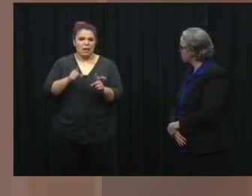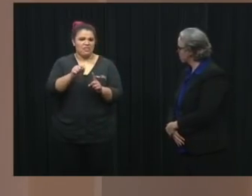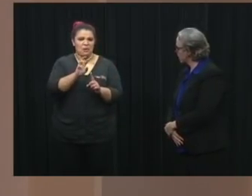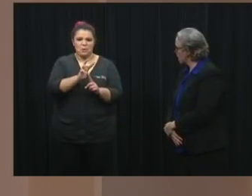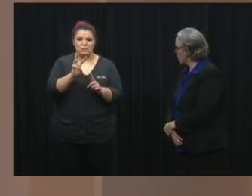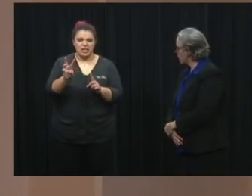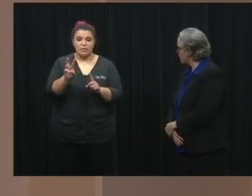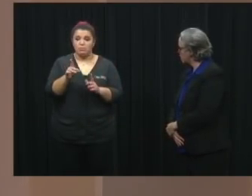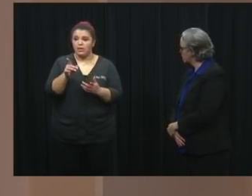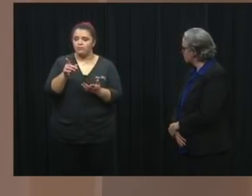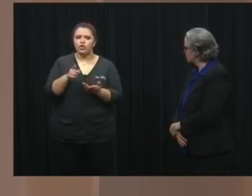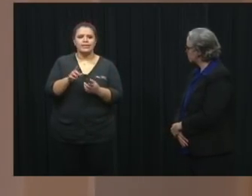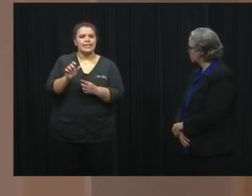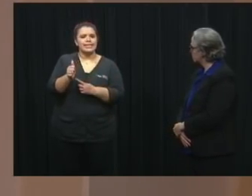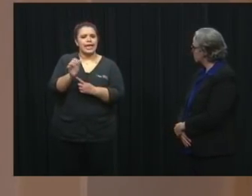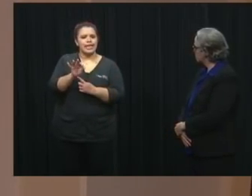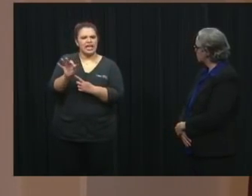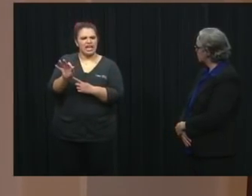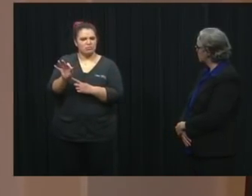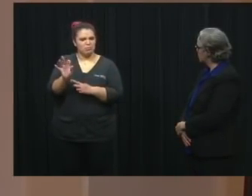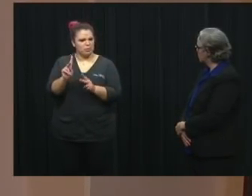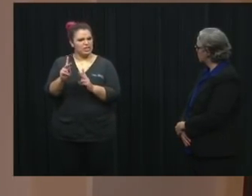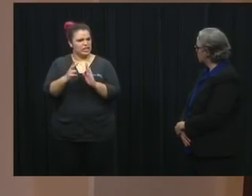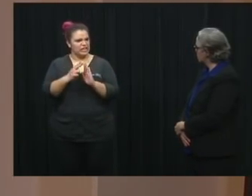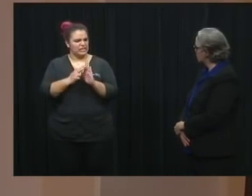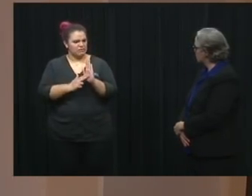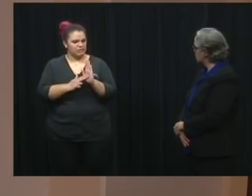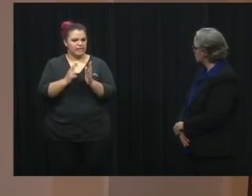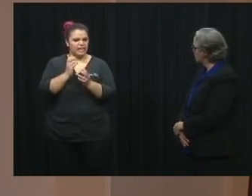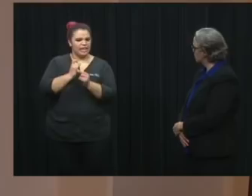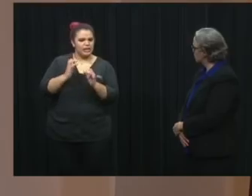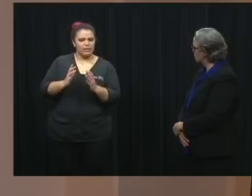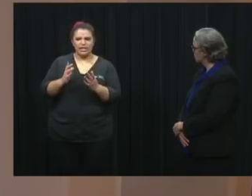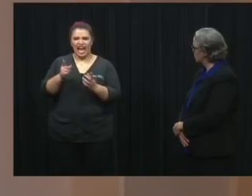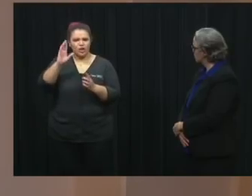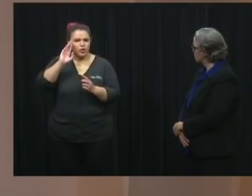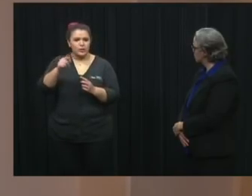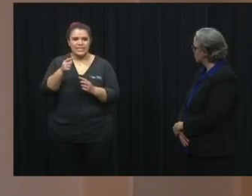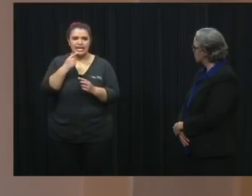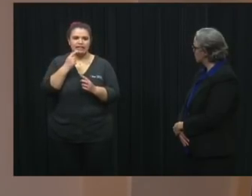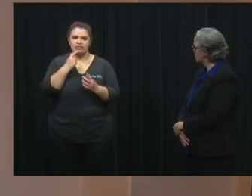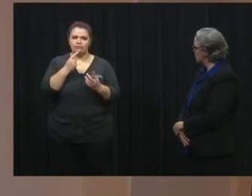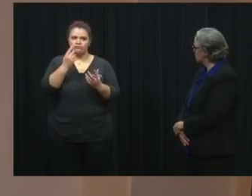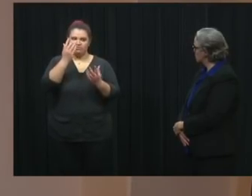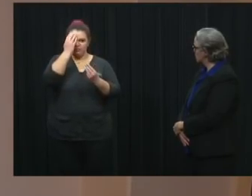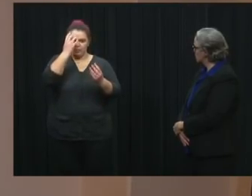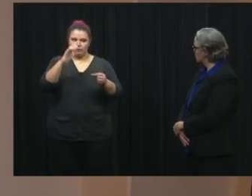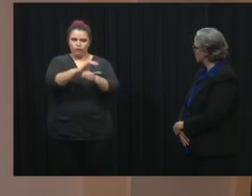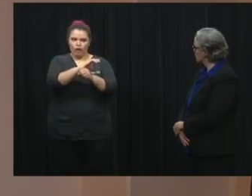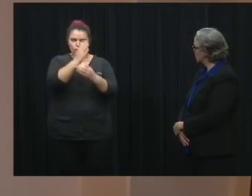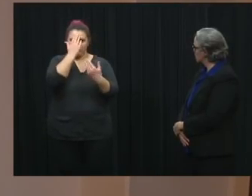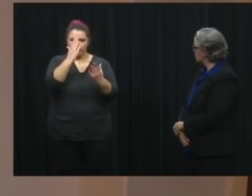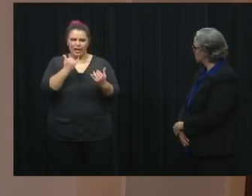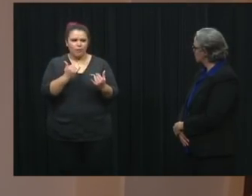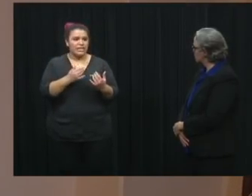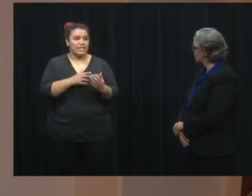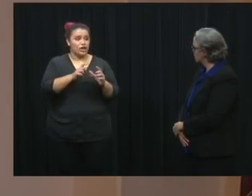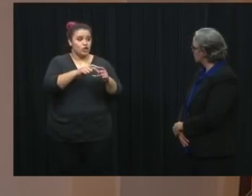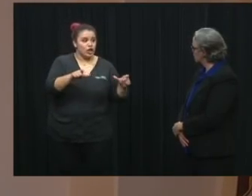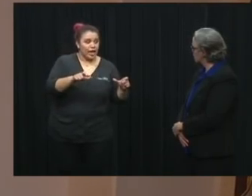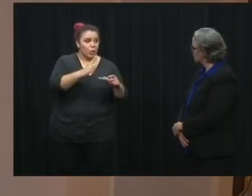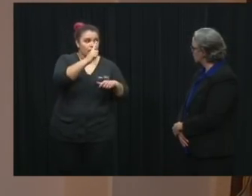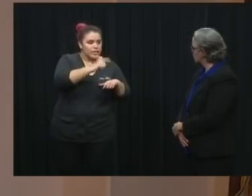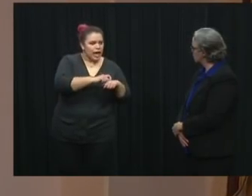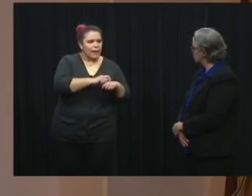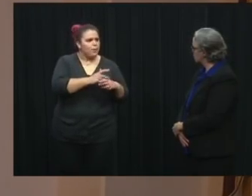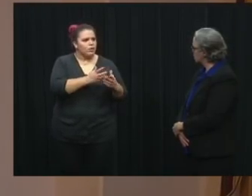Any idea if that looks like a one-time check or something like that? I wouldn't want to speculate on that, because one of the things